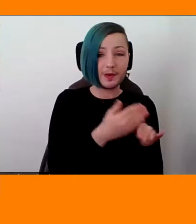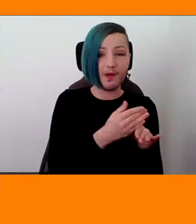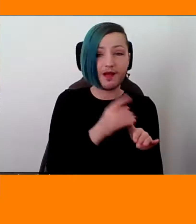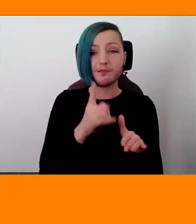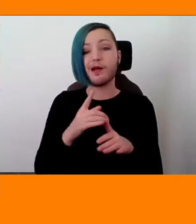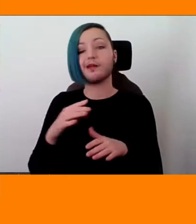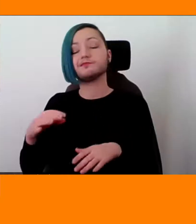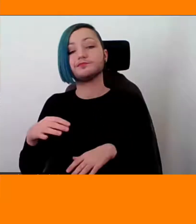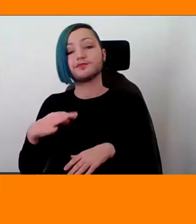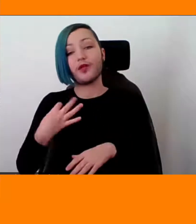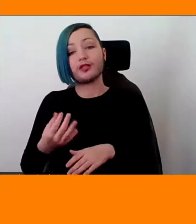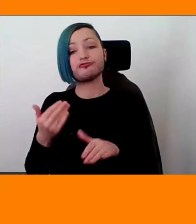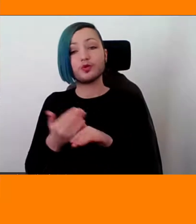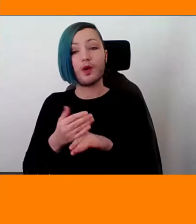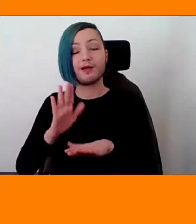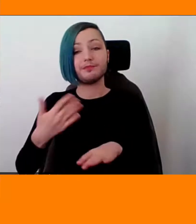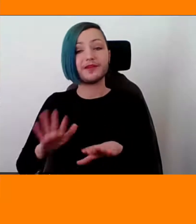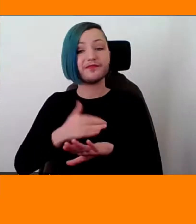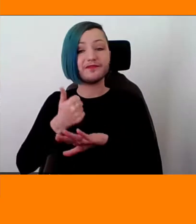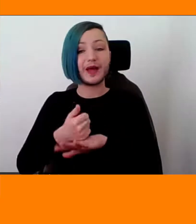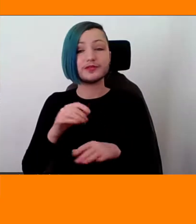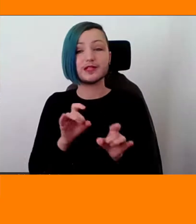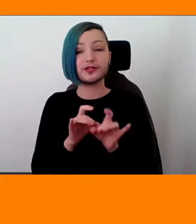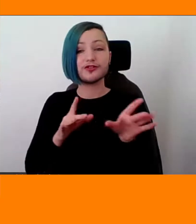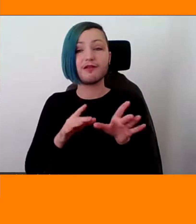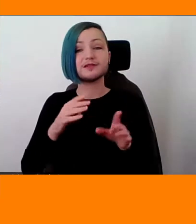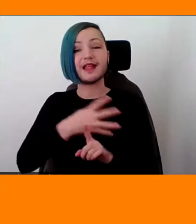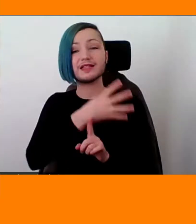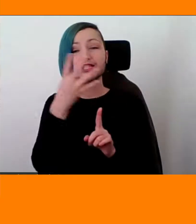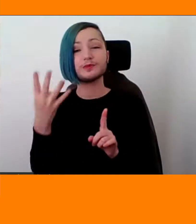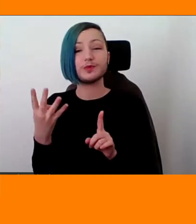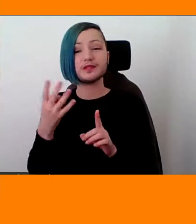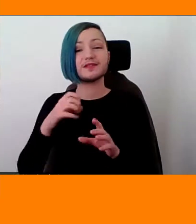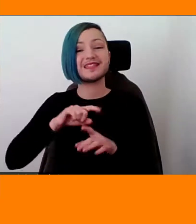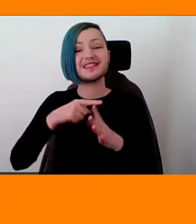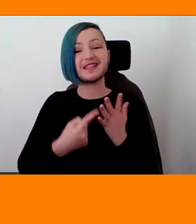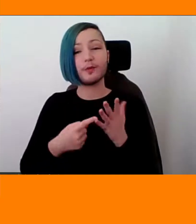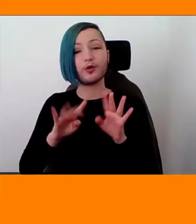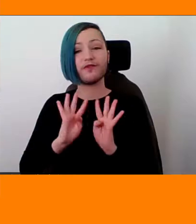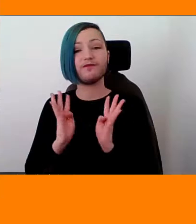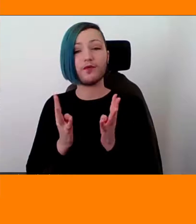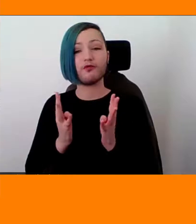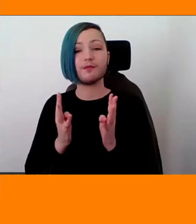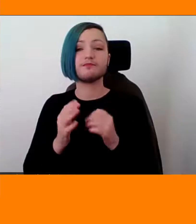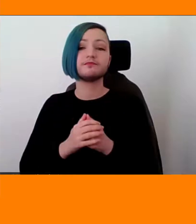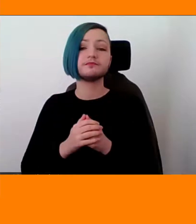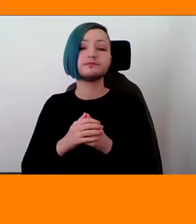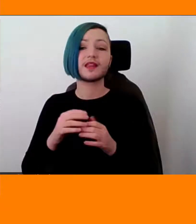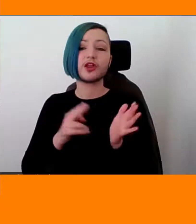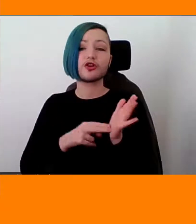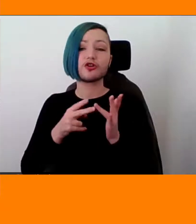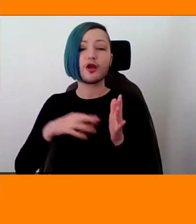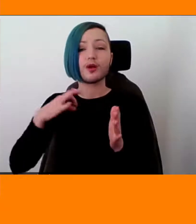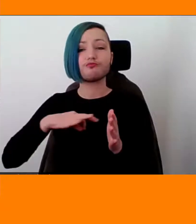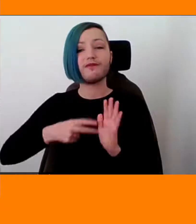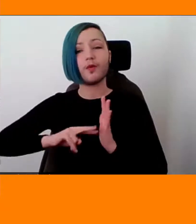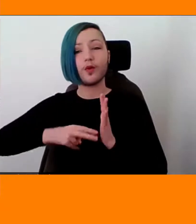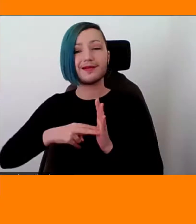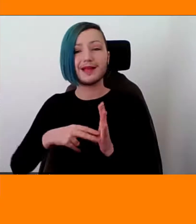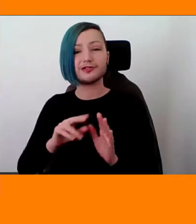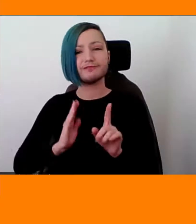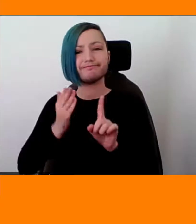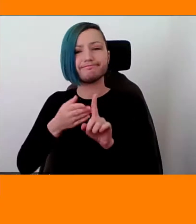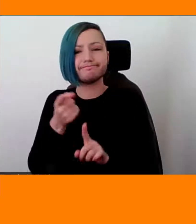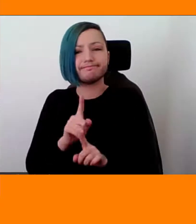Notts LGBTQ+ Disabled Forum, a constituted non-profit that aims to reduce isolation and